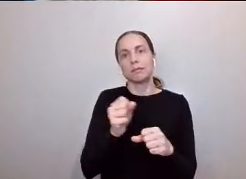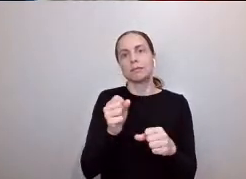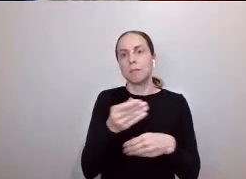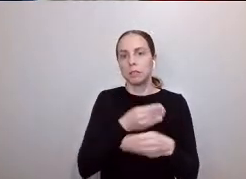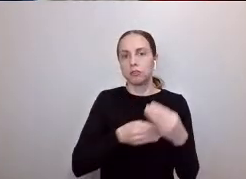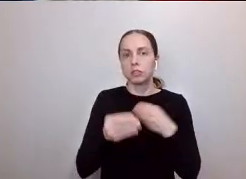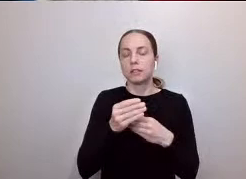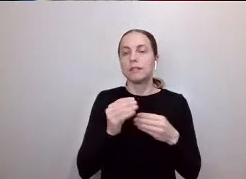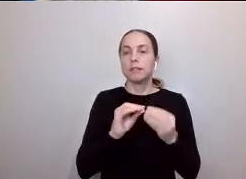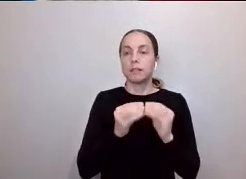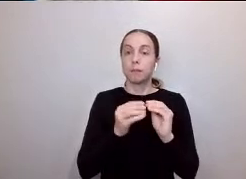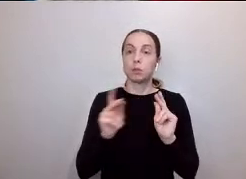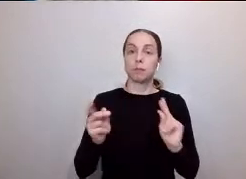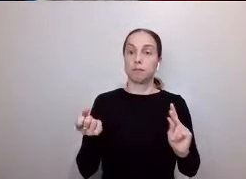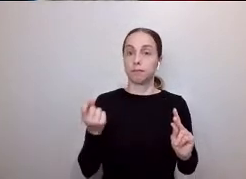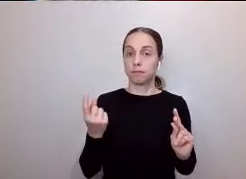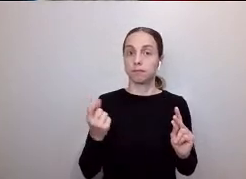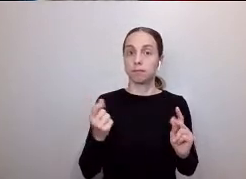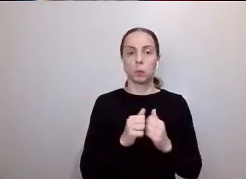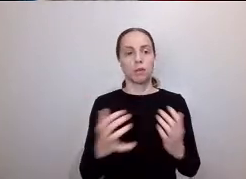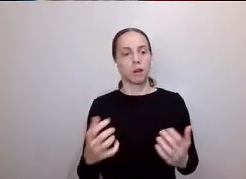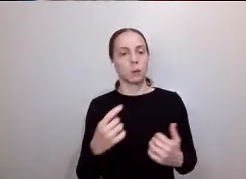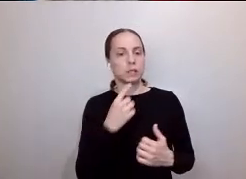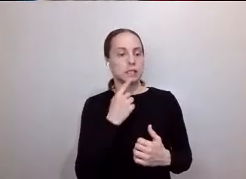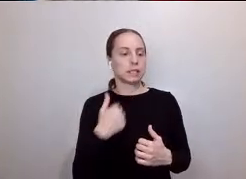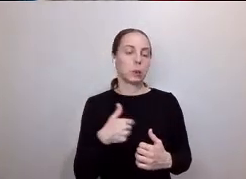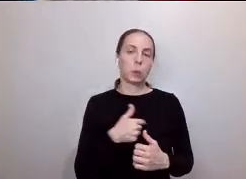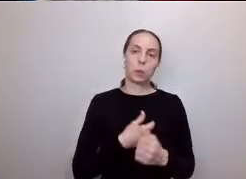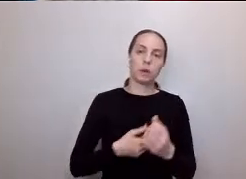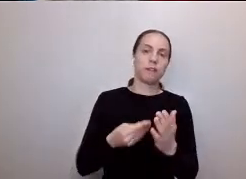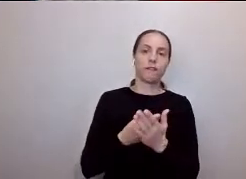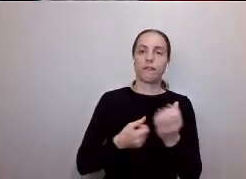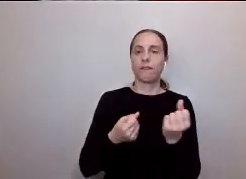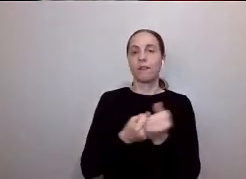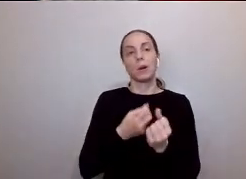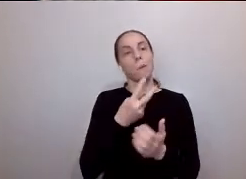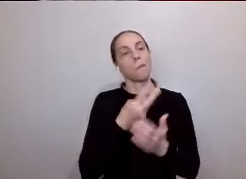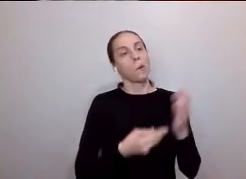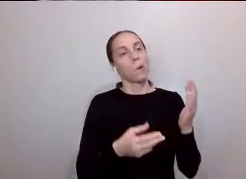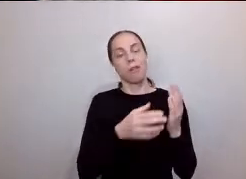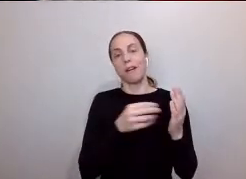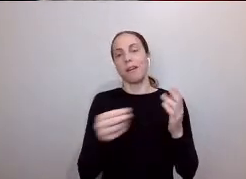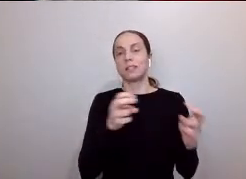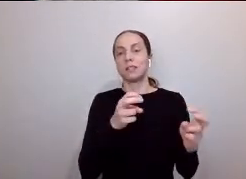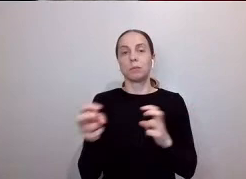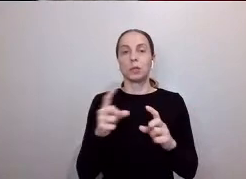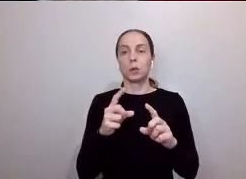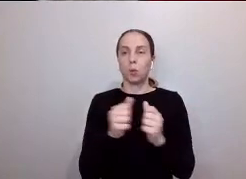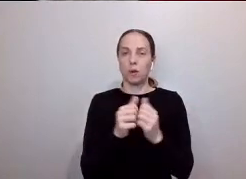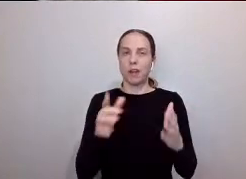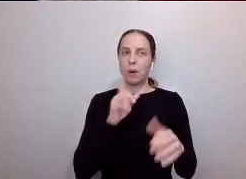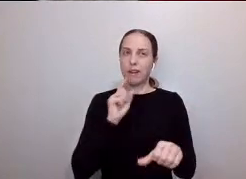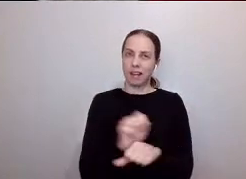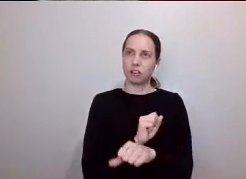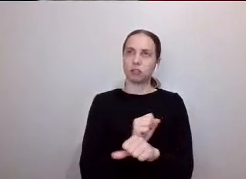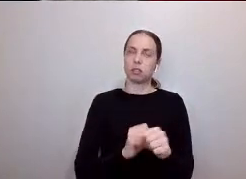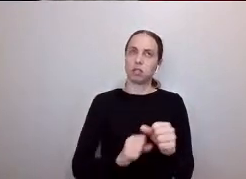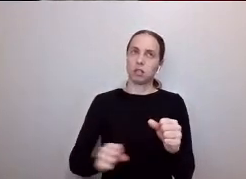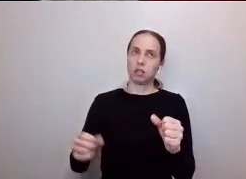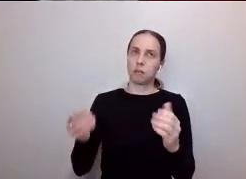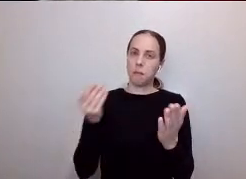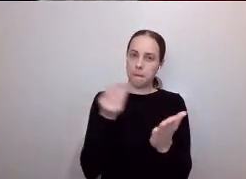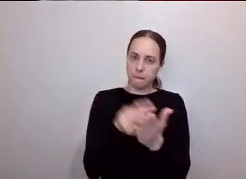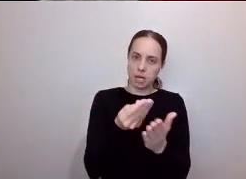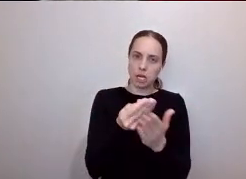we're funding a both and subject without actually putting any money behind some of these other ones. So I will be voting for this.